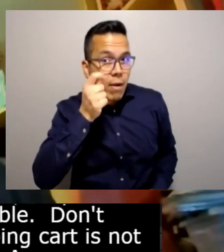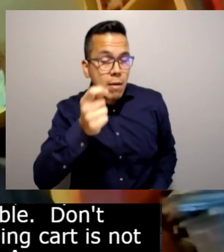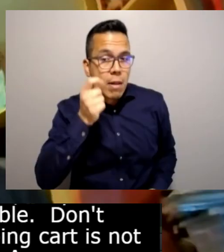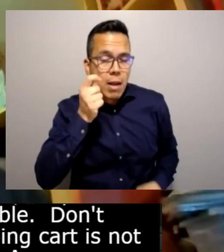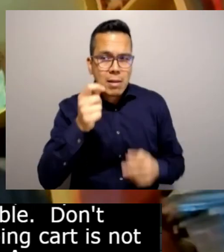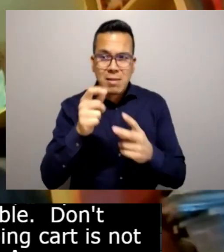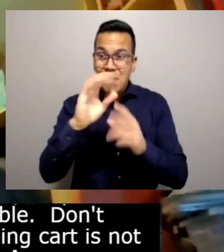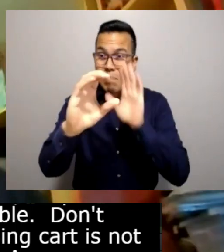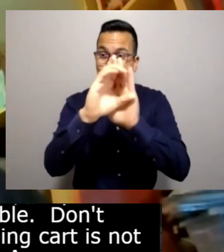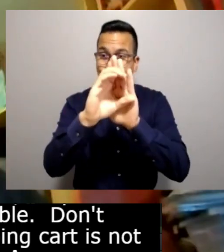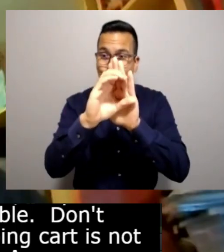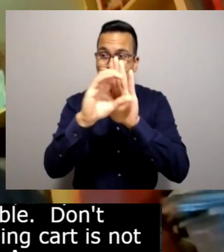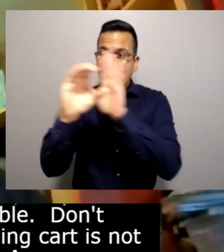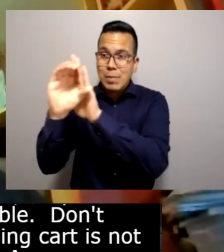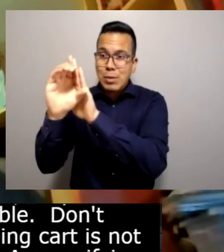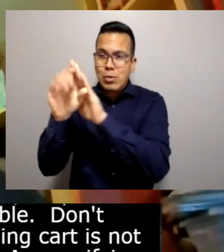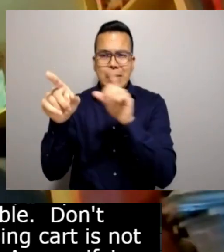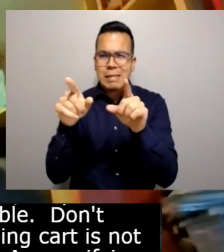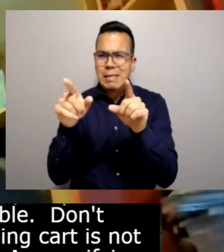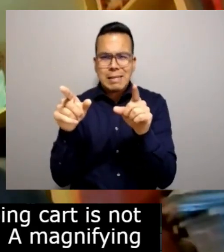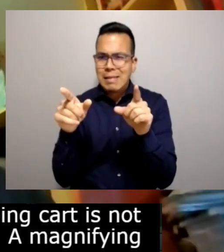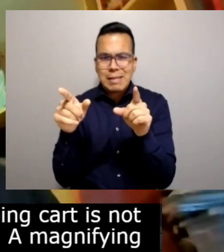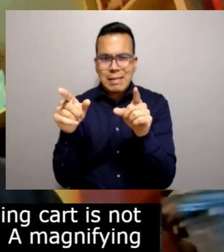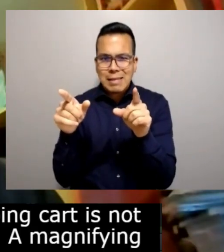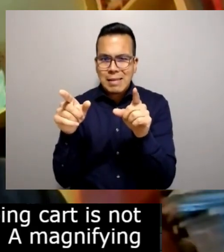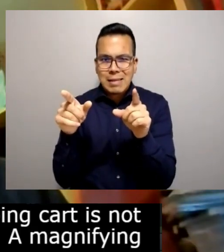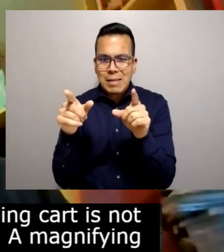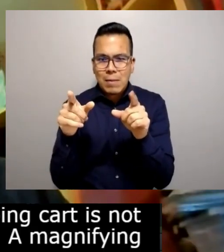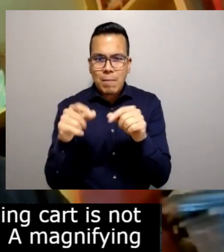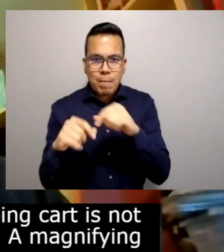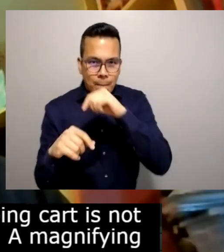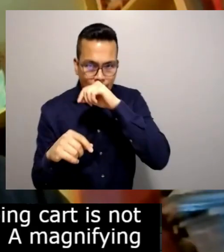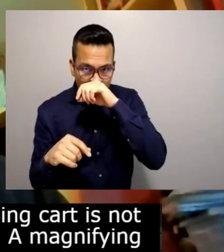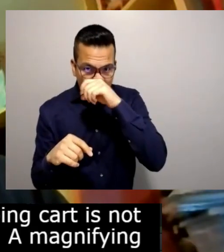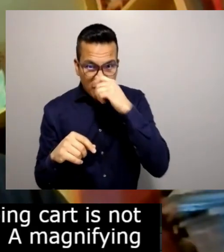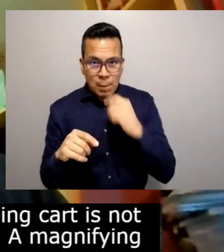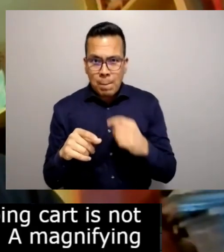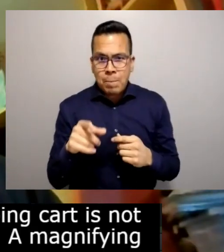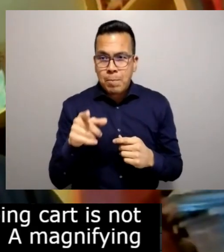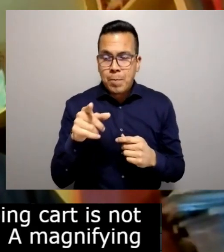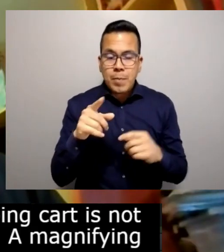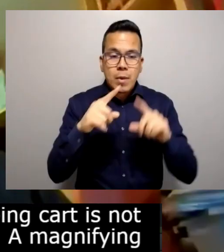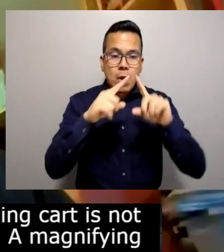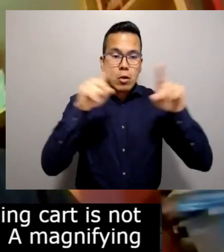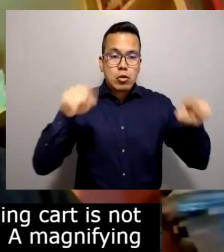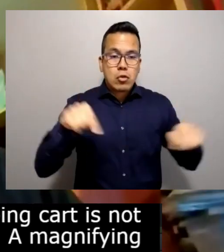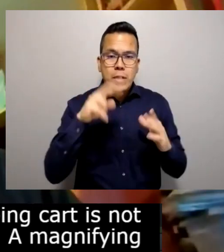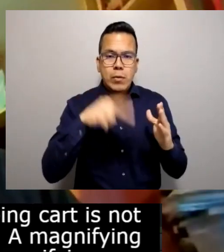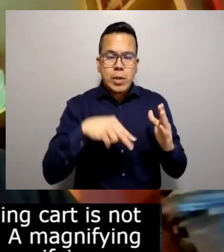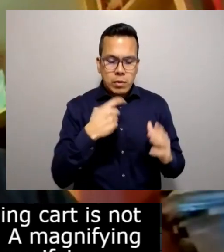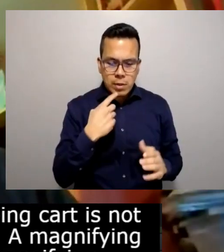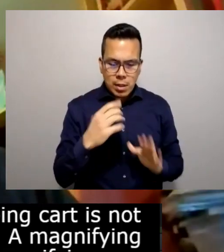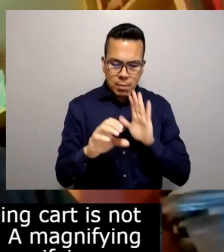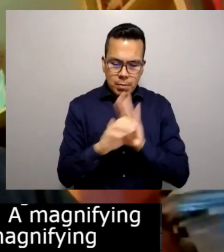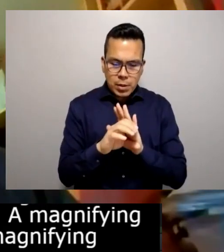of course, if it's a picture of a magnifying glass or a shopping cart, it will just be read as picture unless you have alt